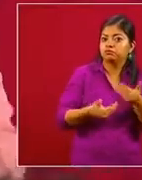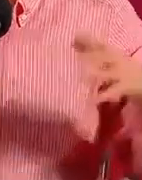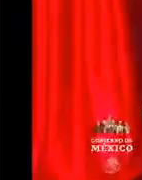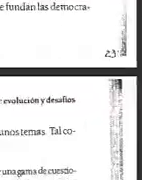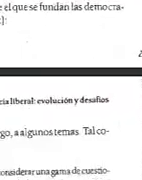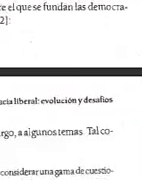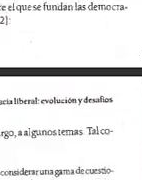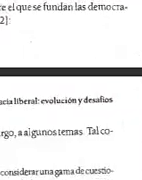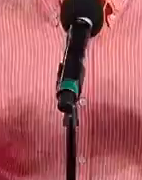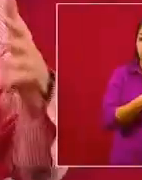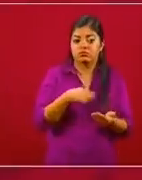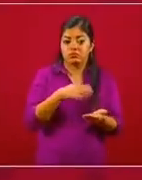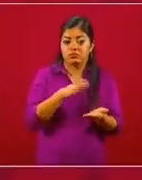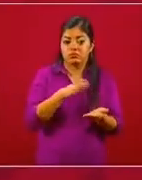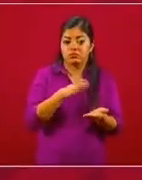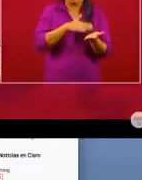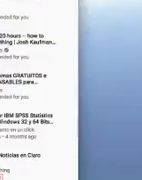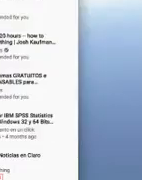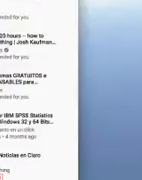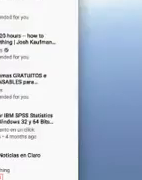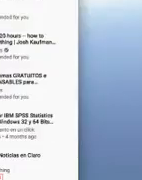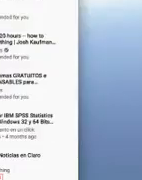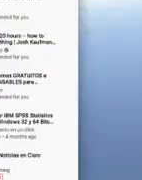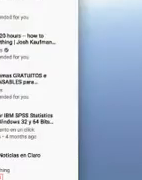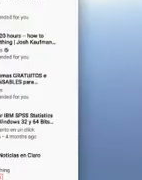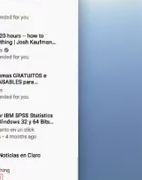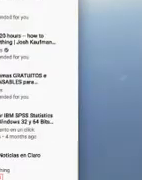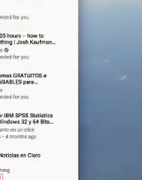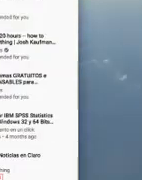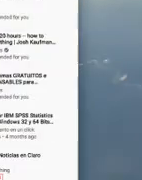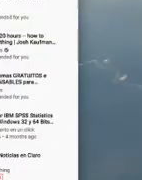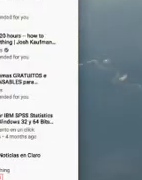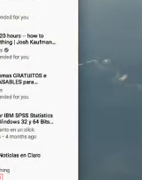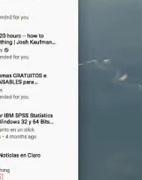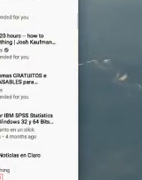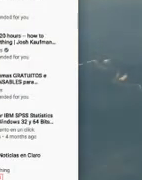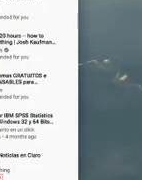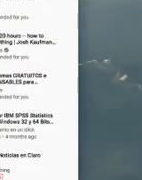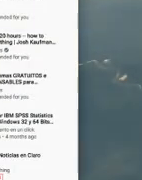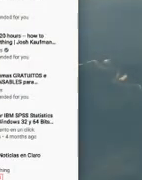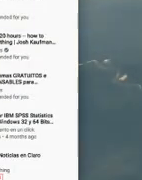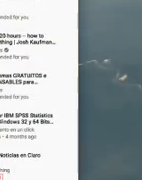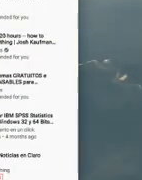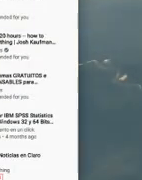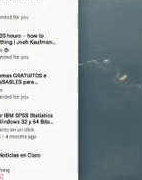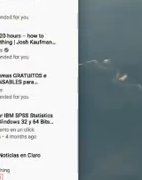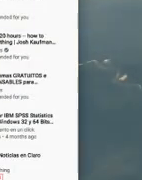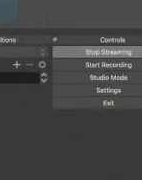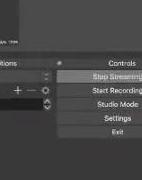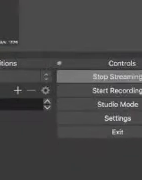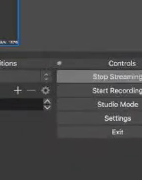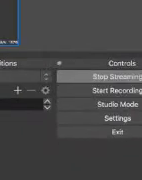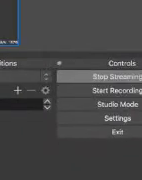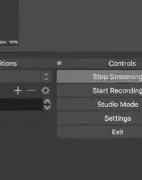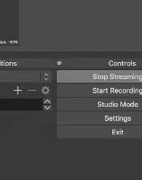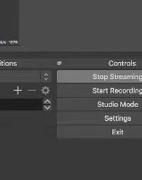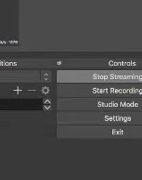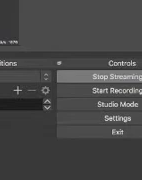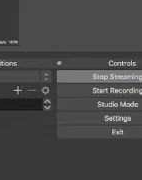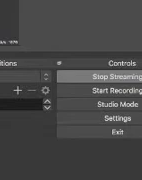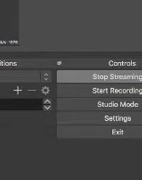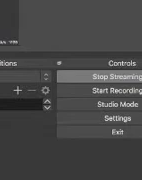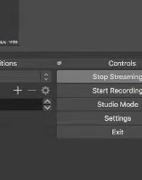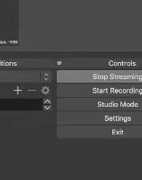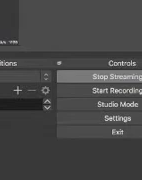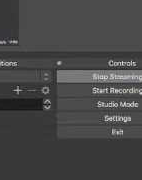So he continues to help us, and now we can go from the document to the implementation phase, because